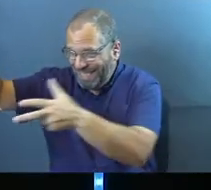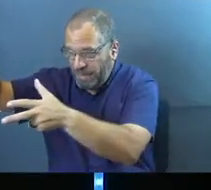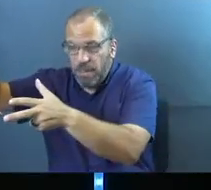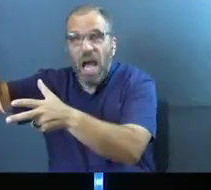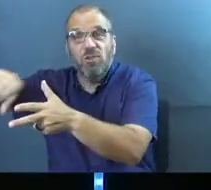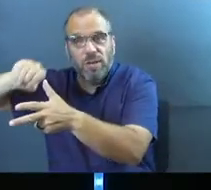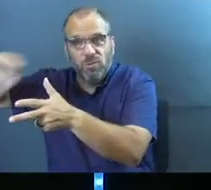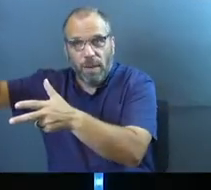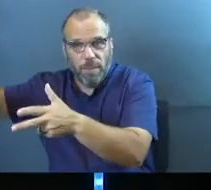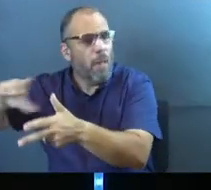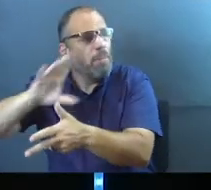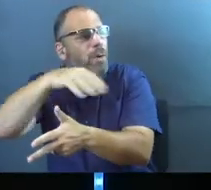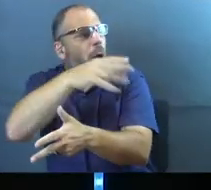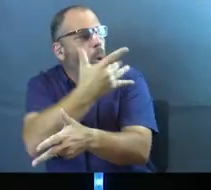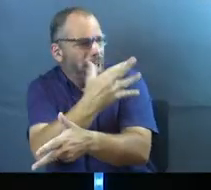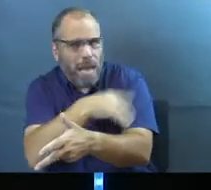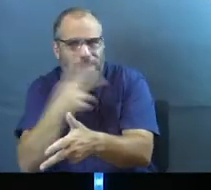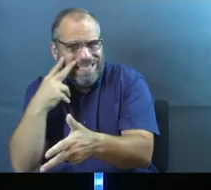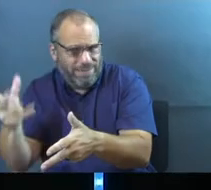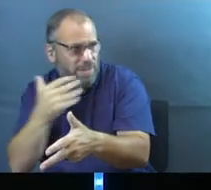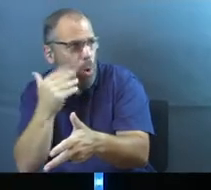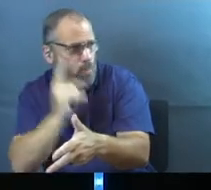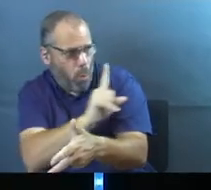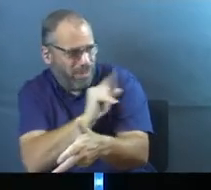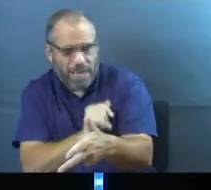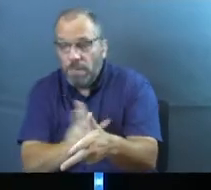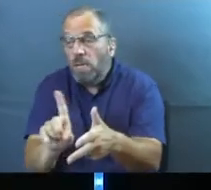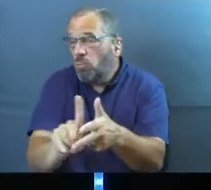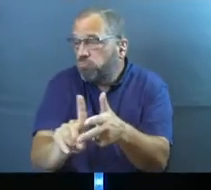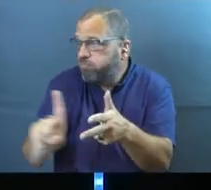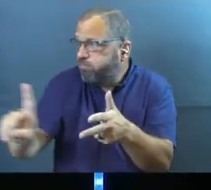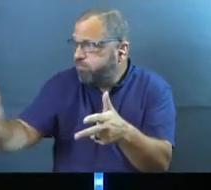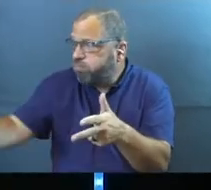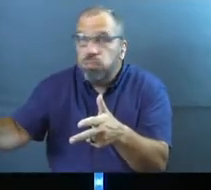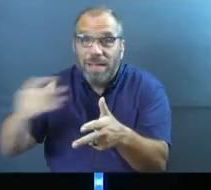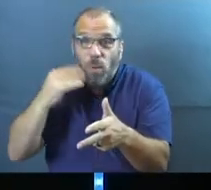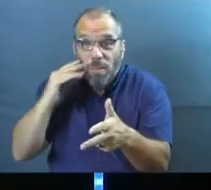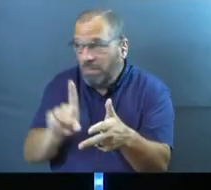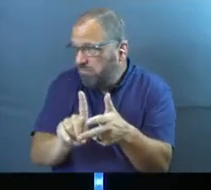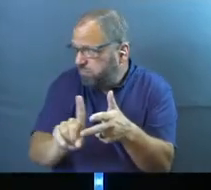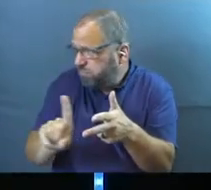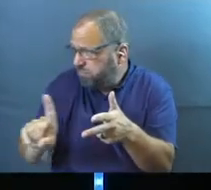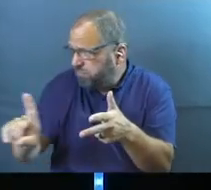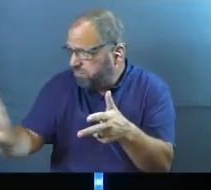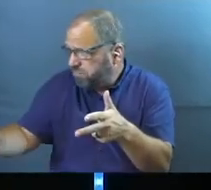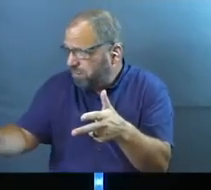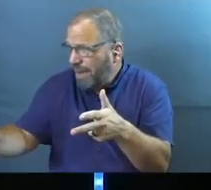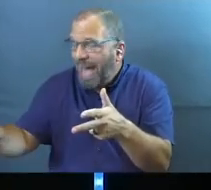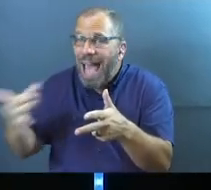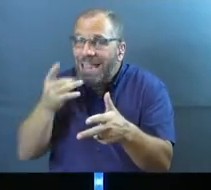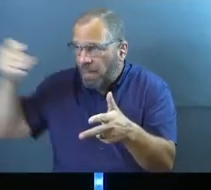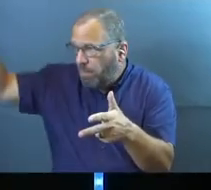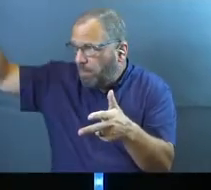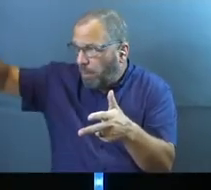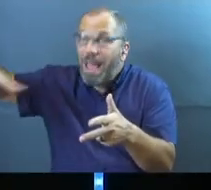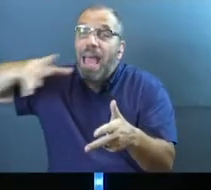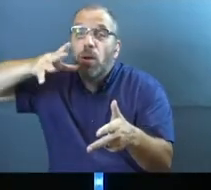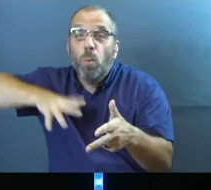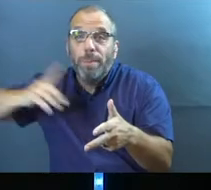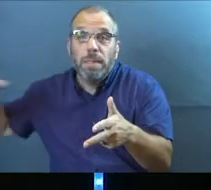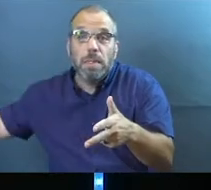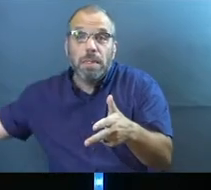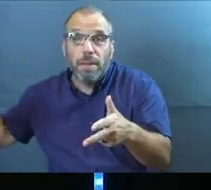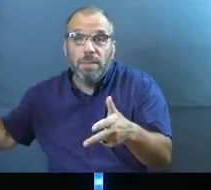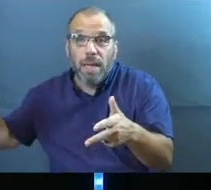he's like, I'll be right back. He's like, I just got to make sure that they're home. And he walks up to that front door, and a light pops on, and a woman comes to the